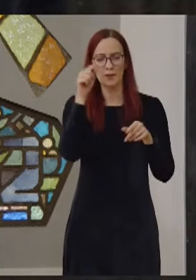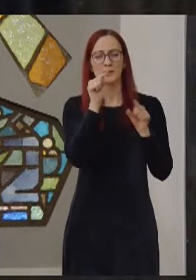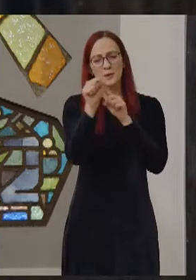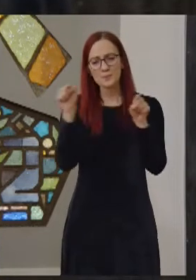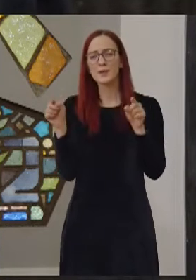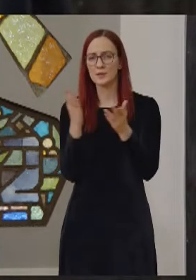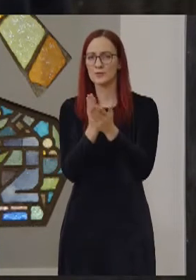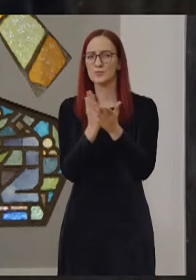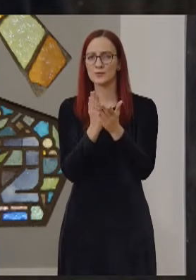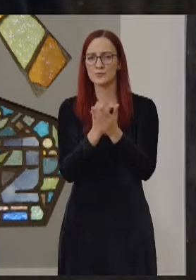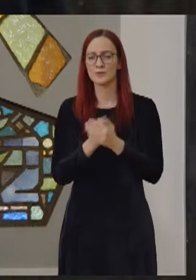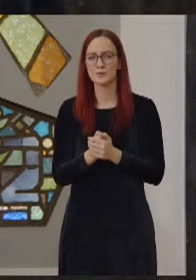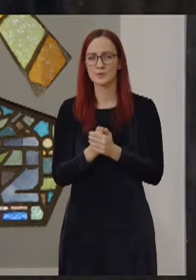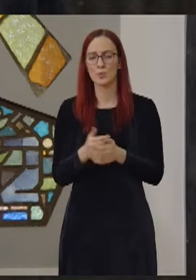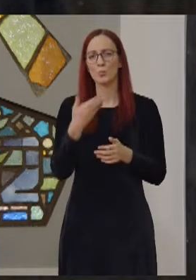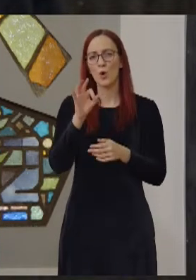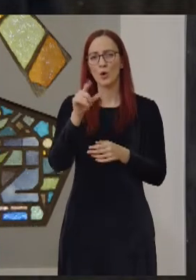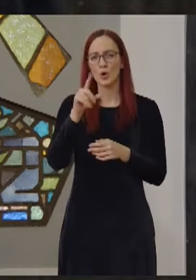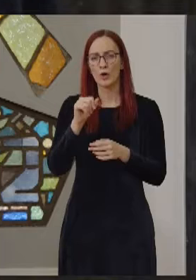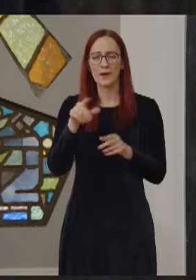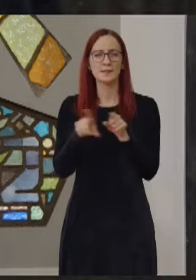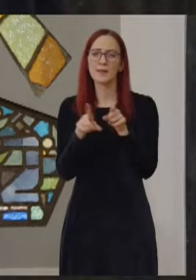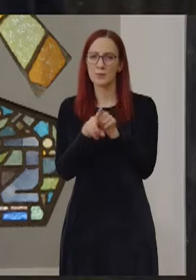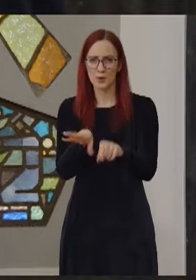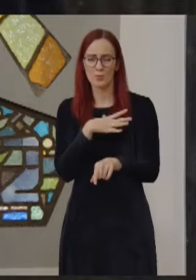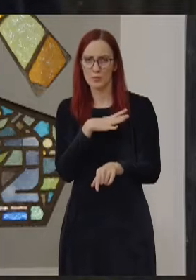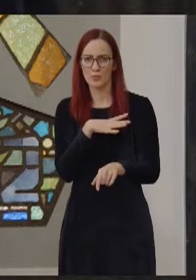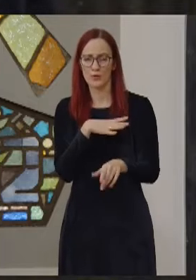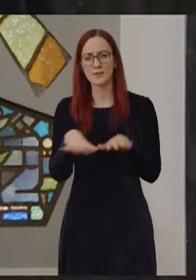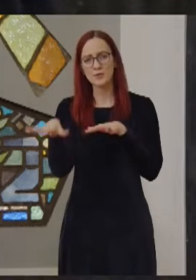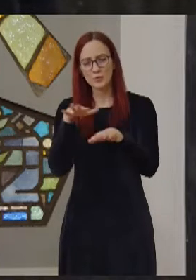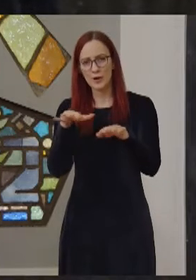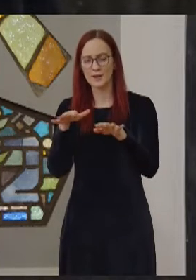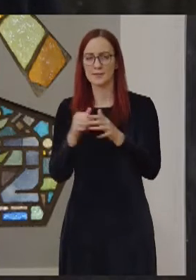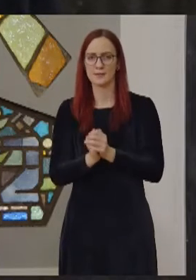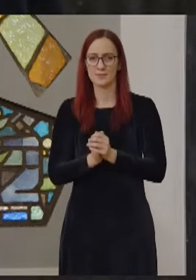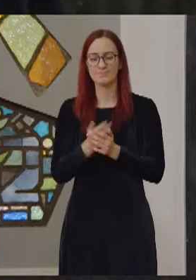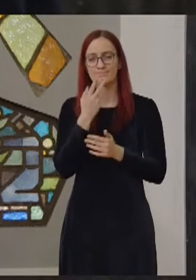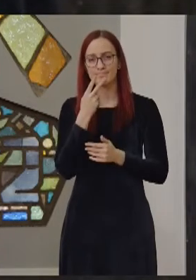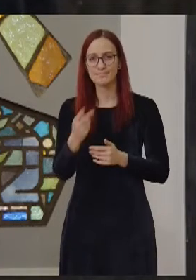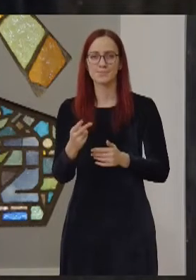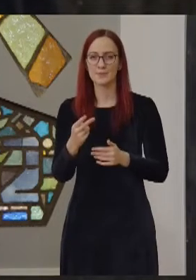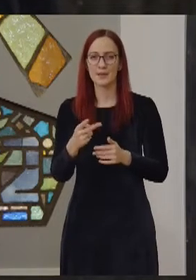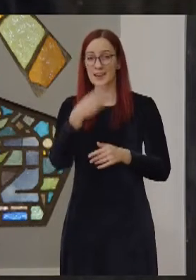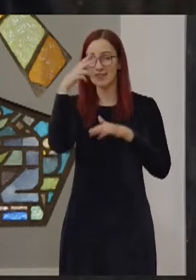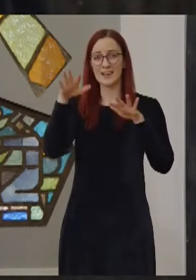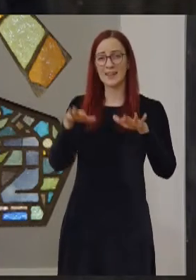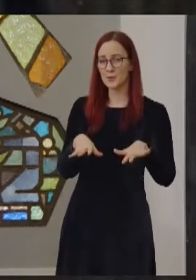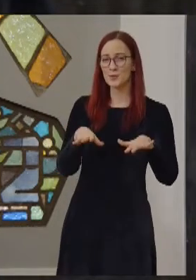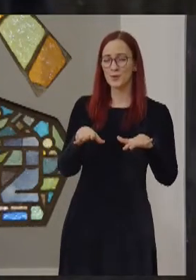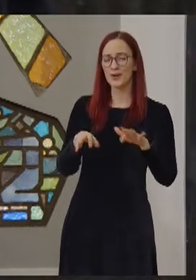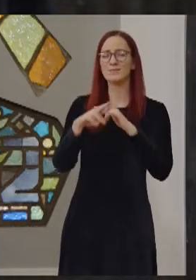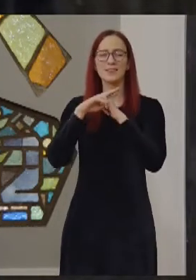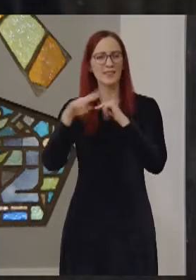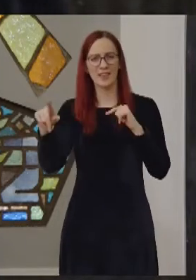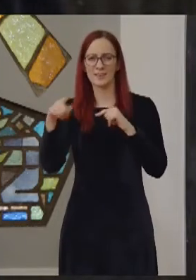that is taking place both in Lithuania and in Moldova. The example, the case of Moldova, has